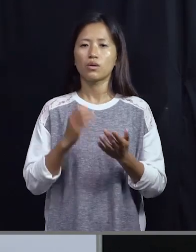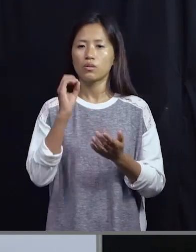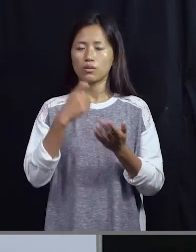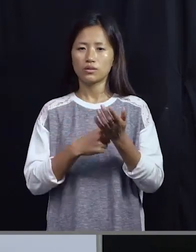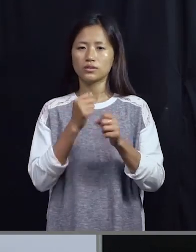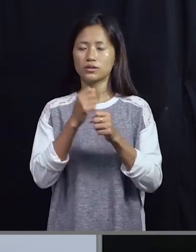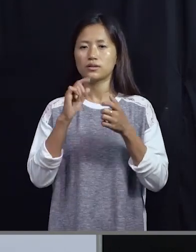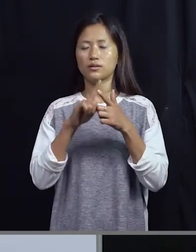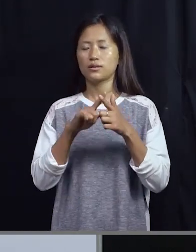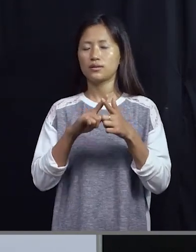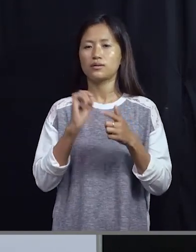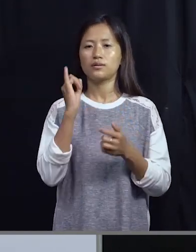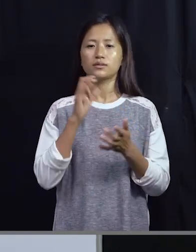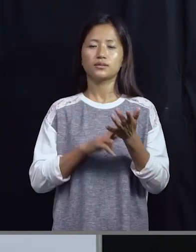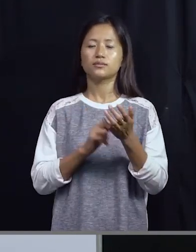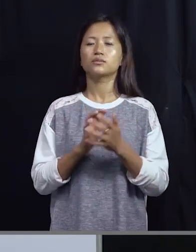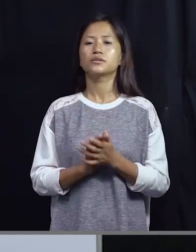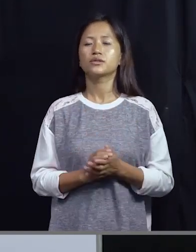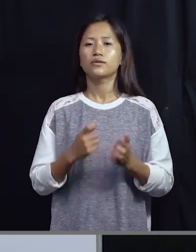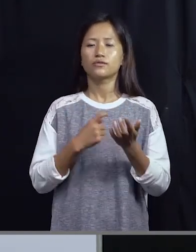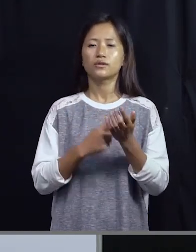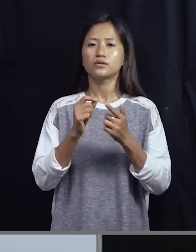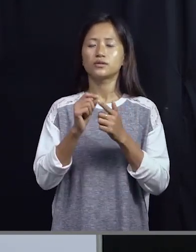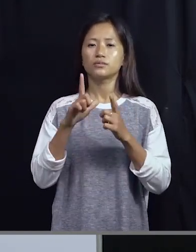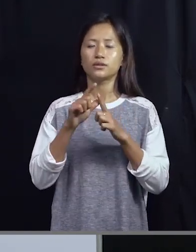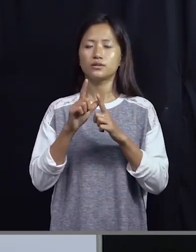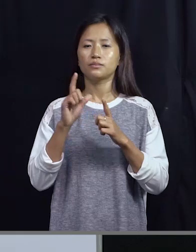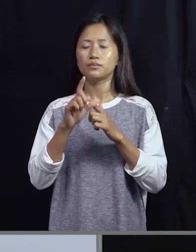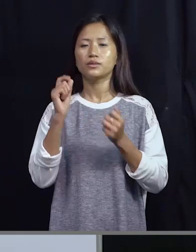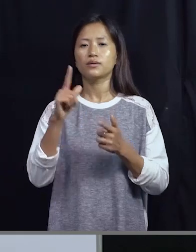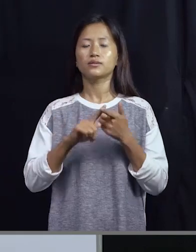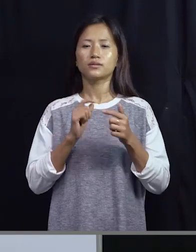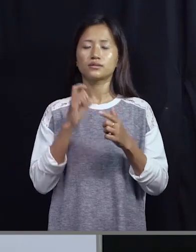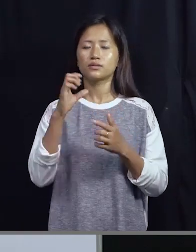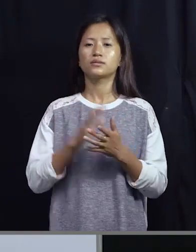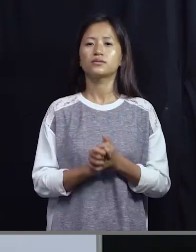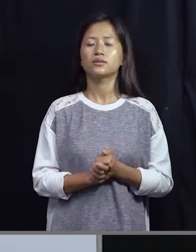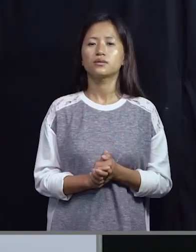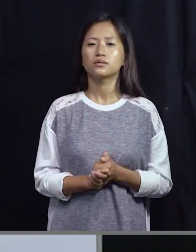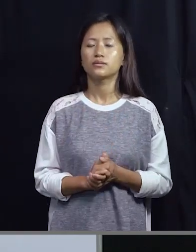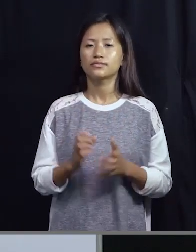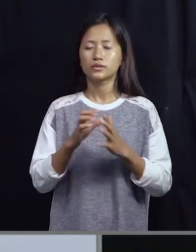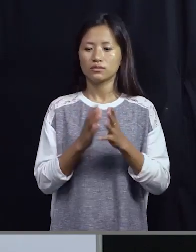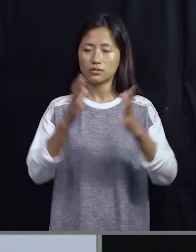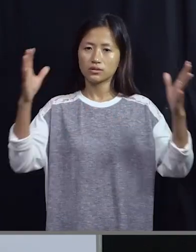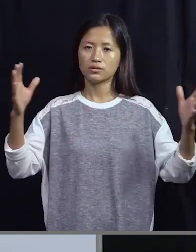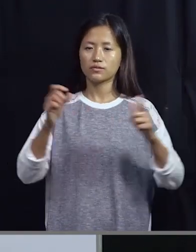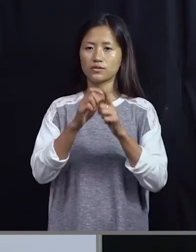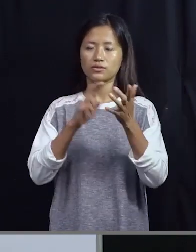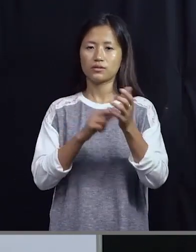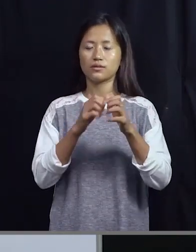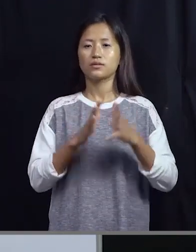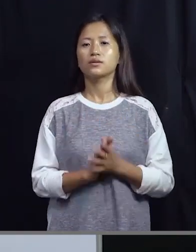replication. So in eukaryotes, because of the presence of or huge or large size of the DNA molecule, there